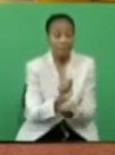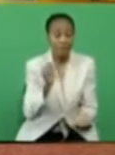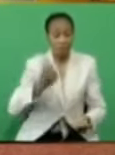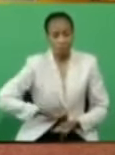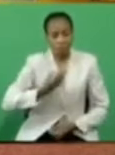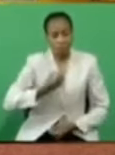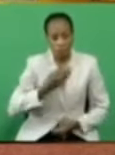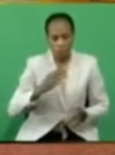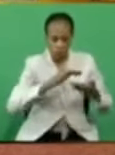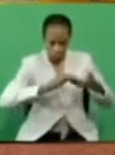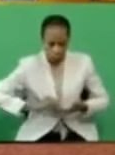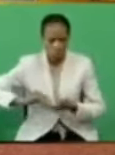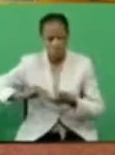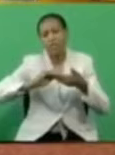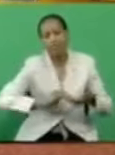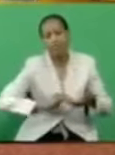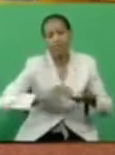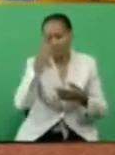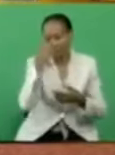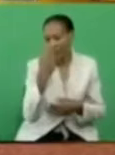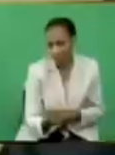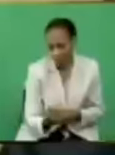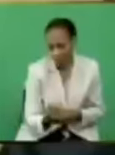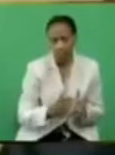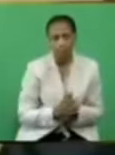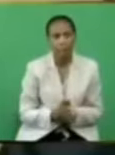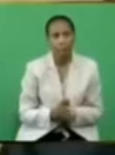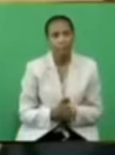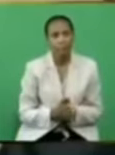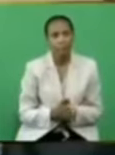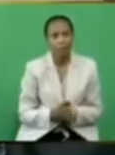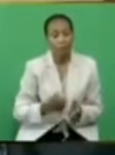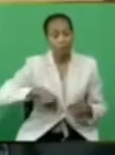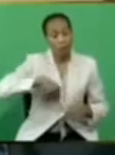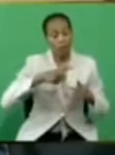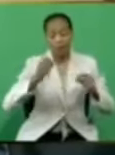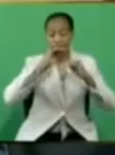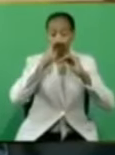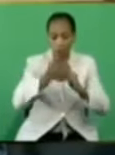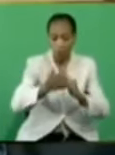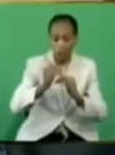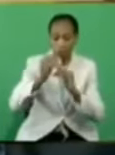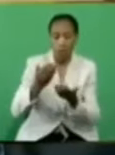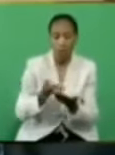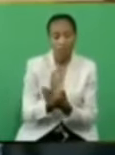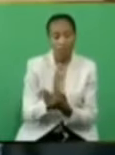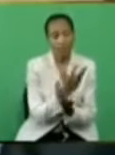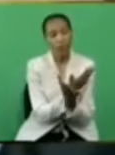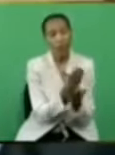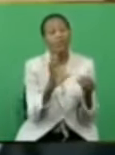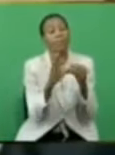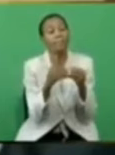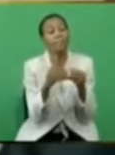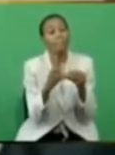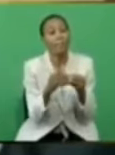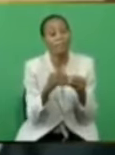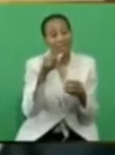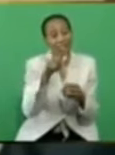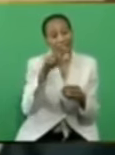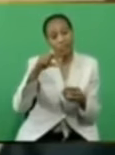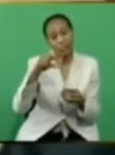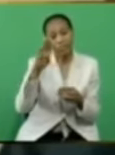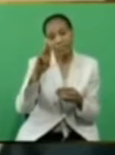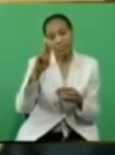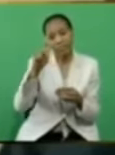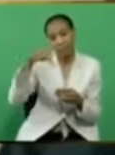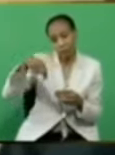speech, association, and belief. We have protected and advanced the rights of members of the